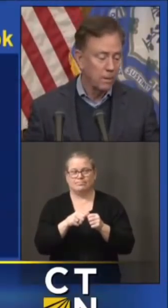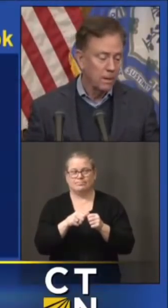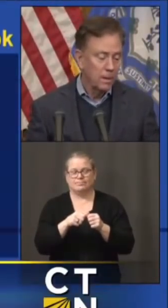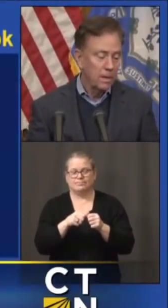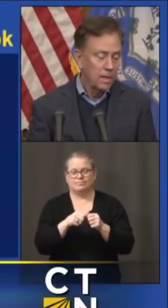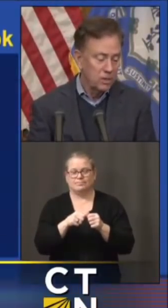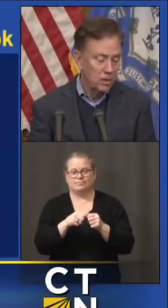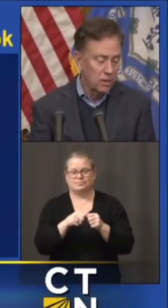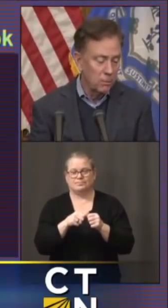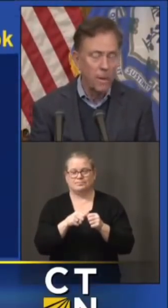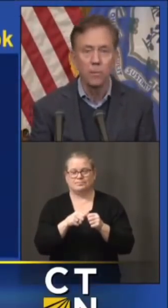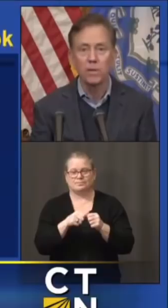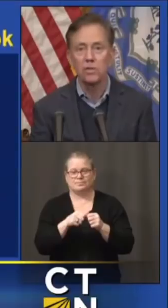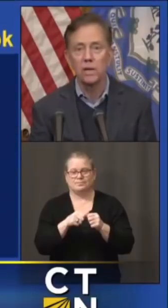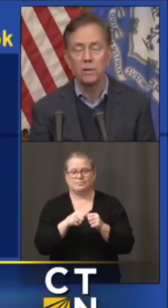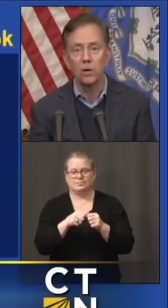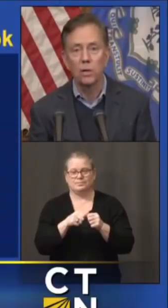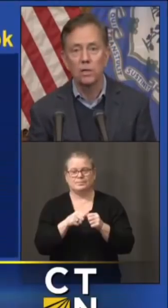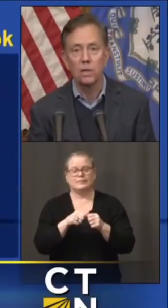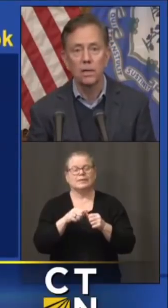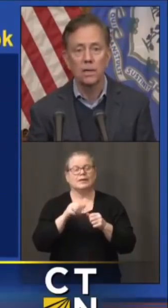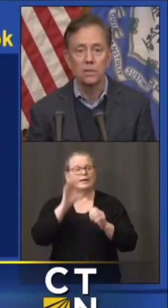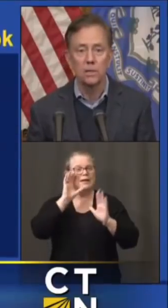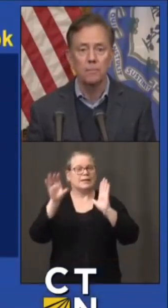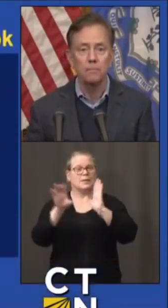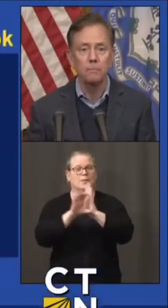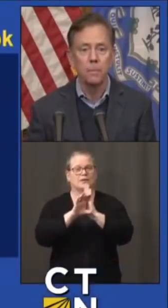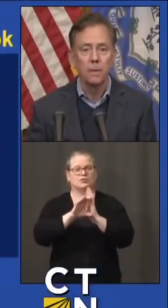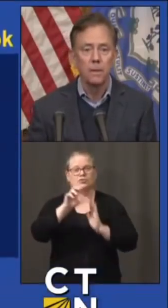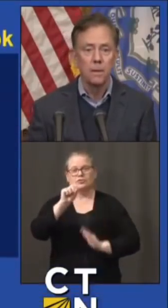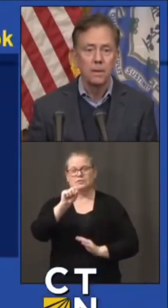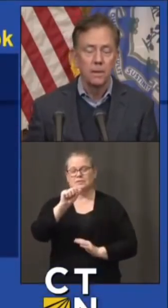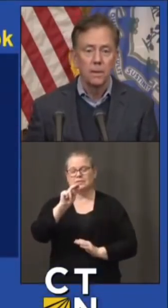okay. It's remembering Sandy Hook. And